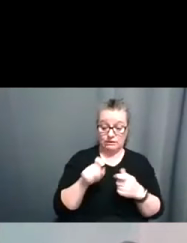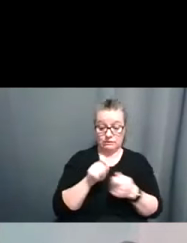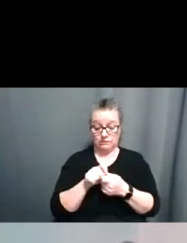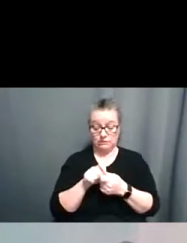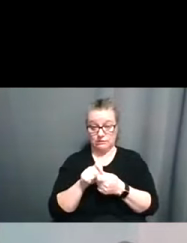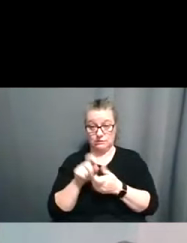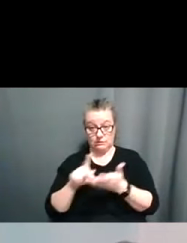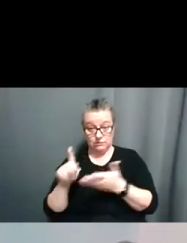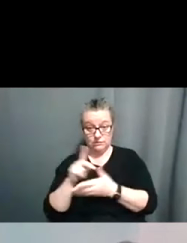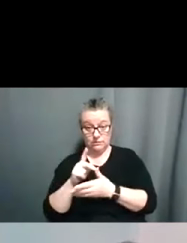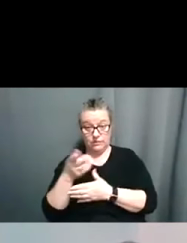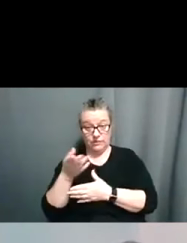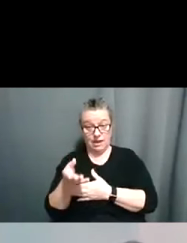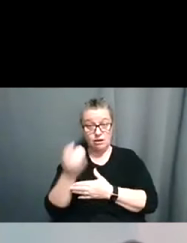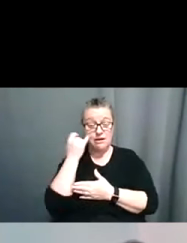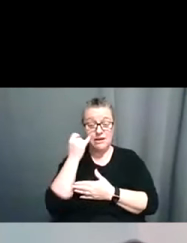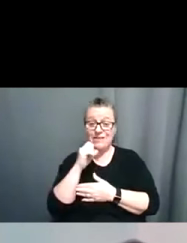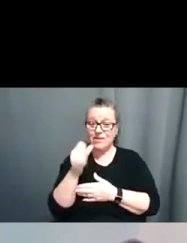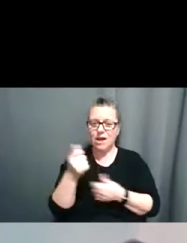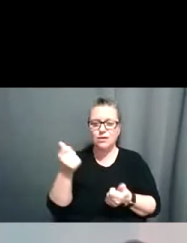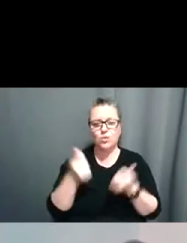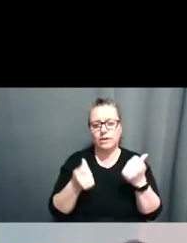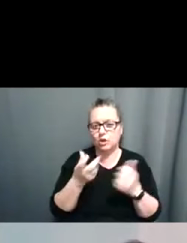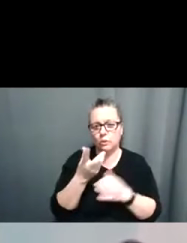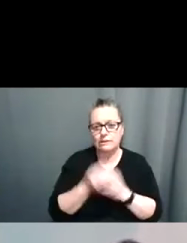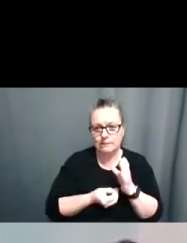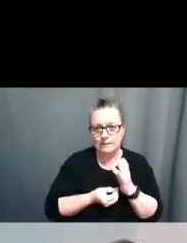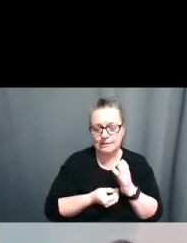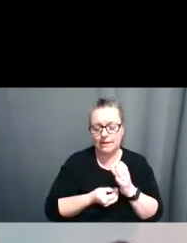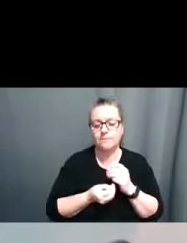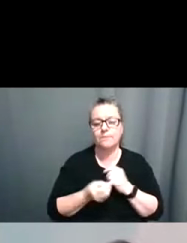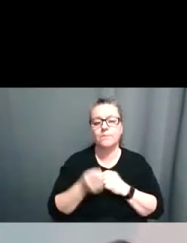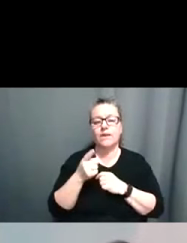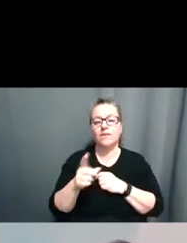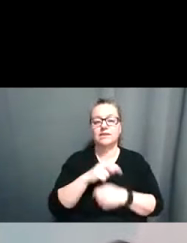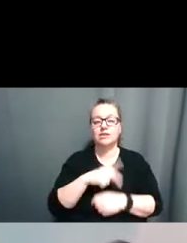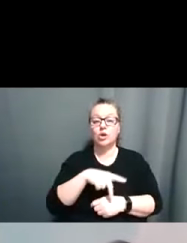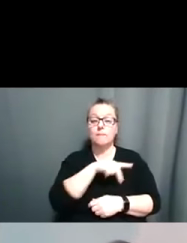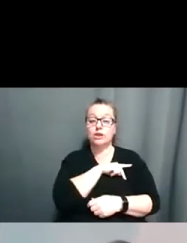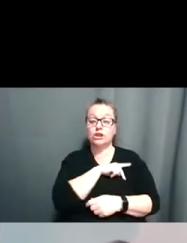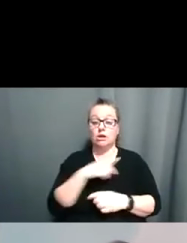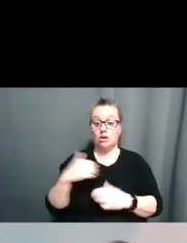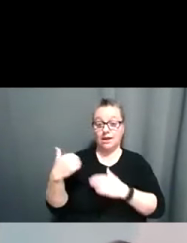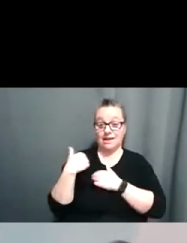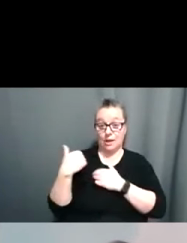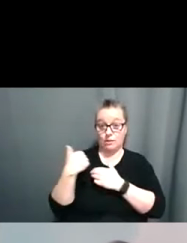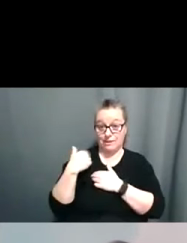present? If not, which of these was missing? This is your personal accountability check.